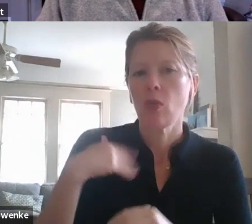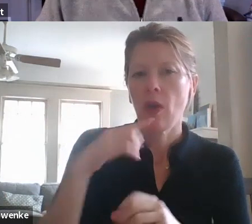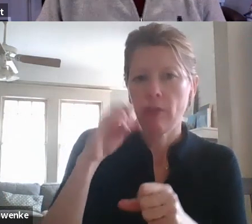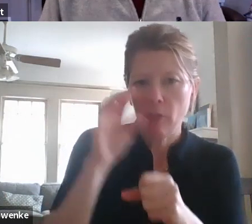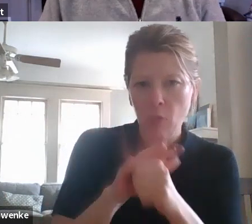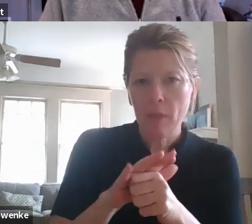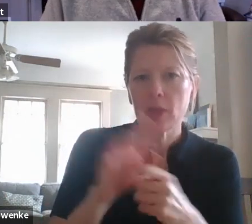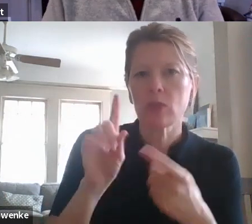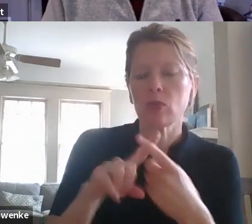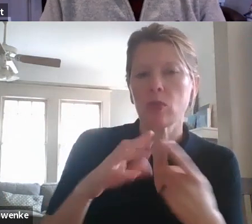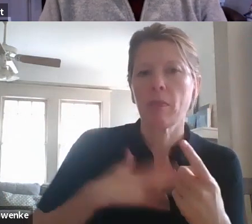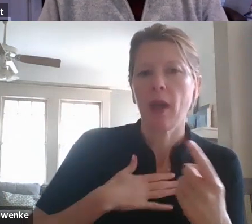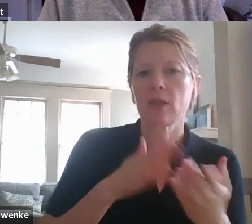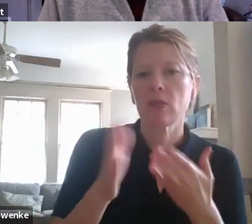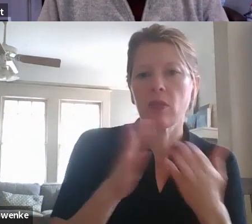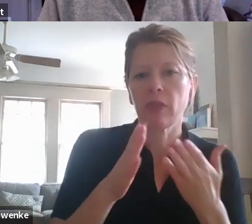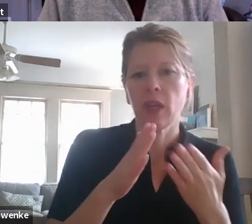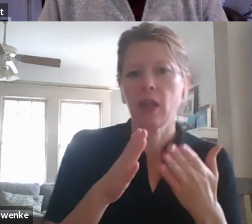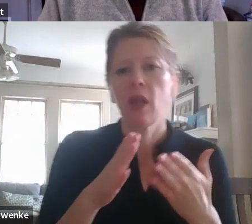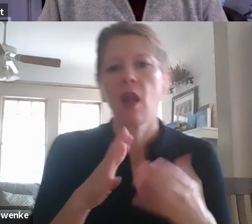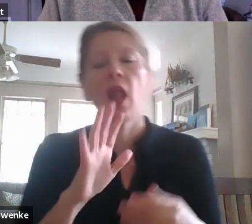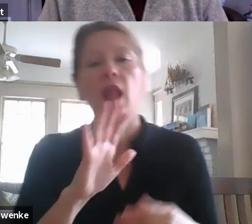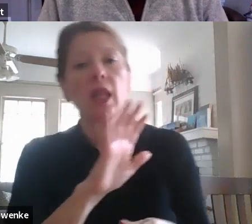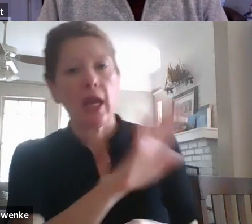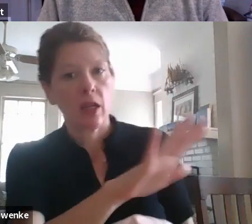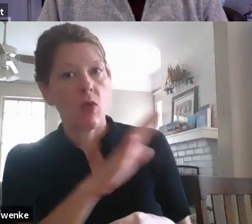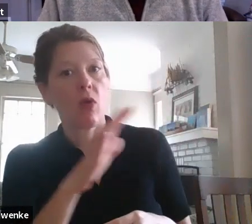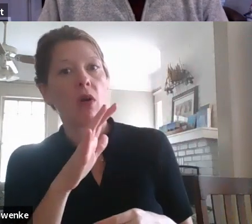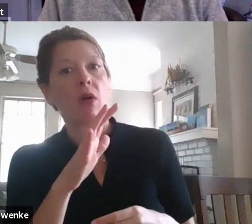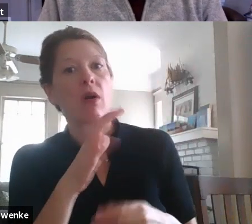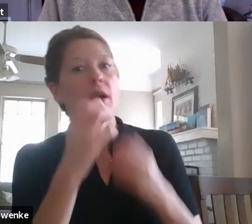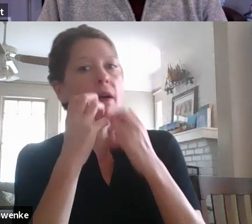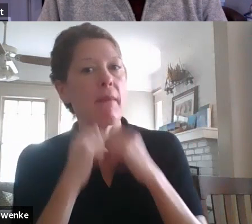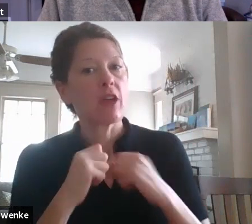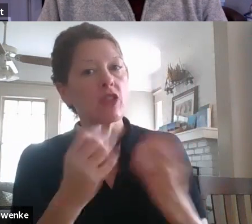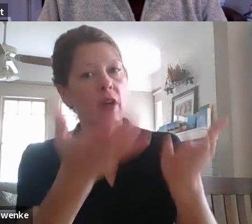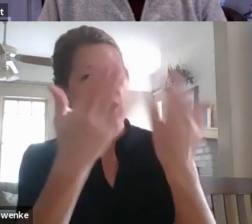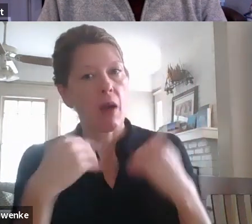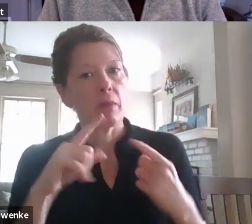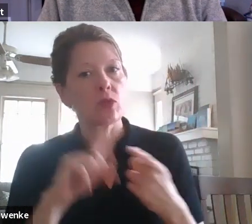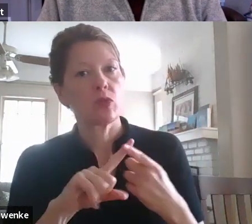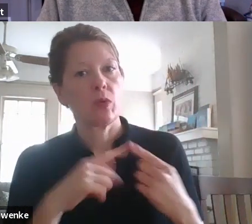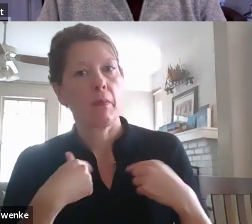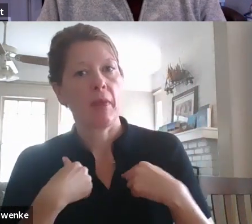Let your compassion come to me that I may live, for your law is my delight.